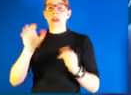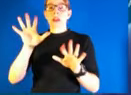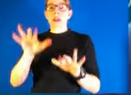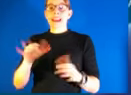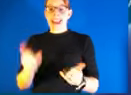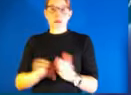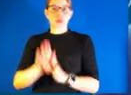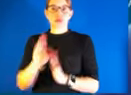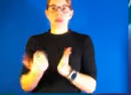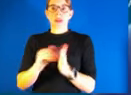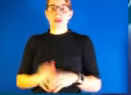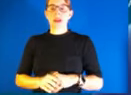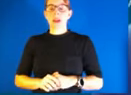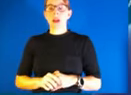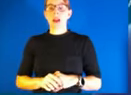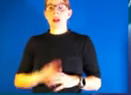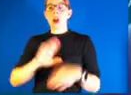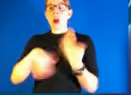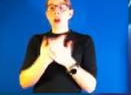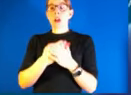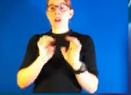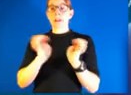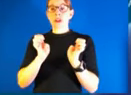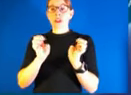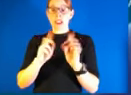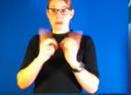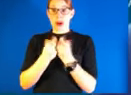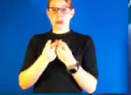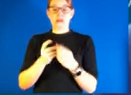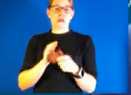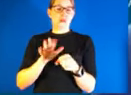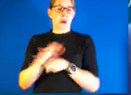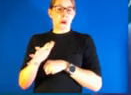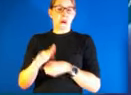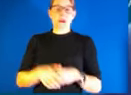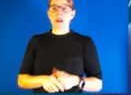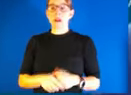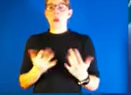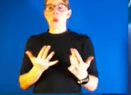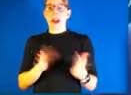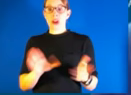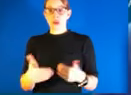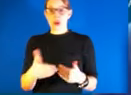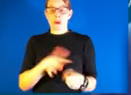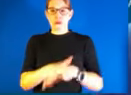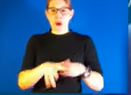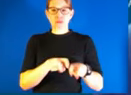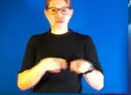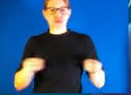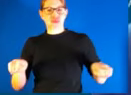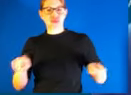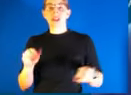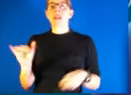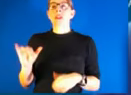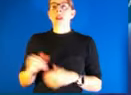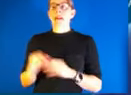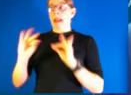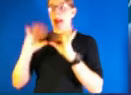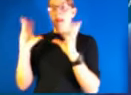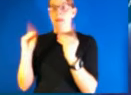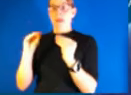again. All the emergency departments in our region are very full, and that tends to be their waiting rooms are very full. So when an